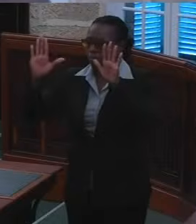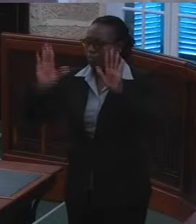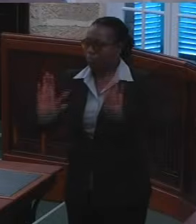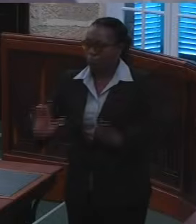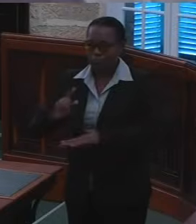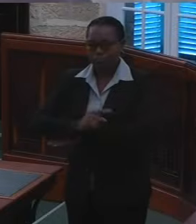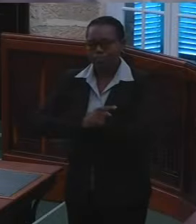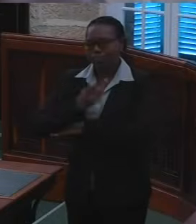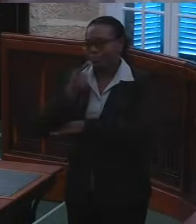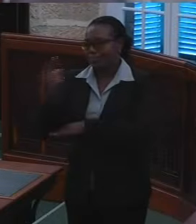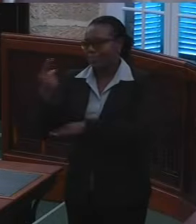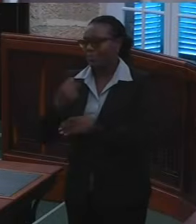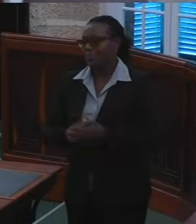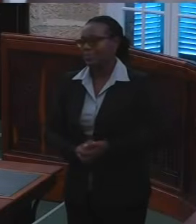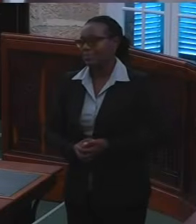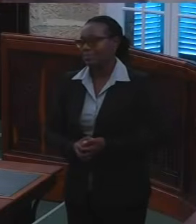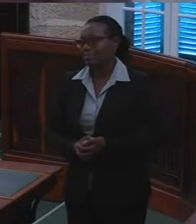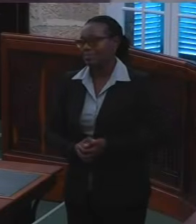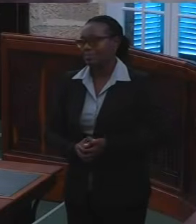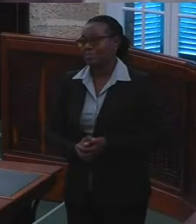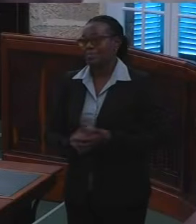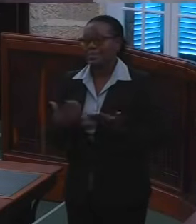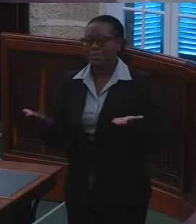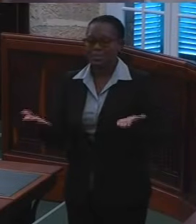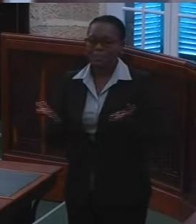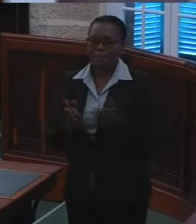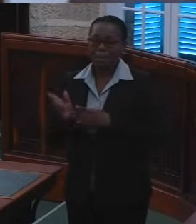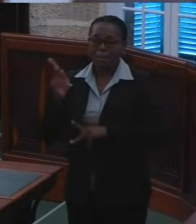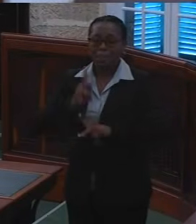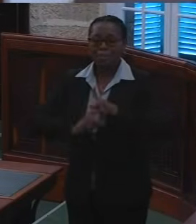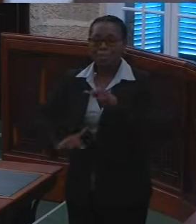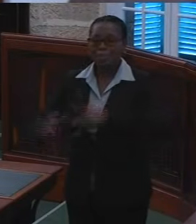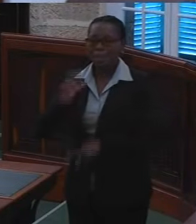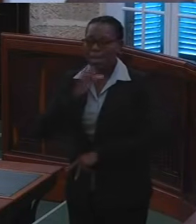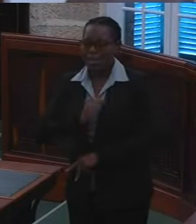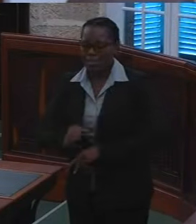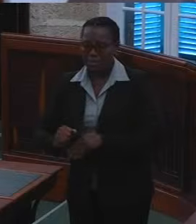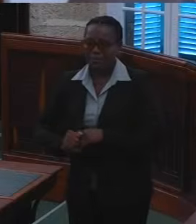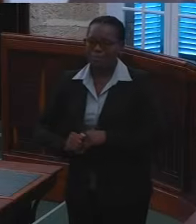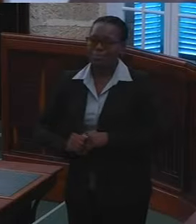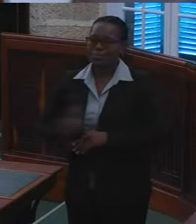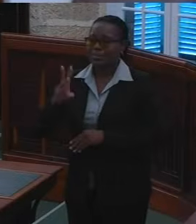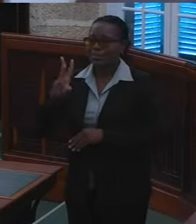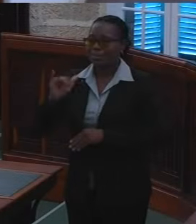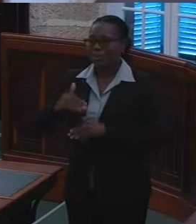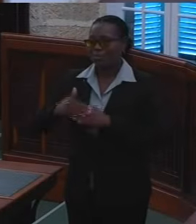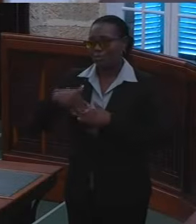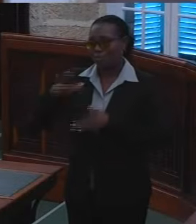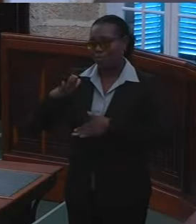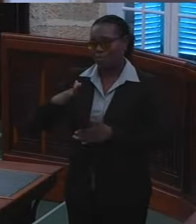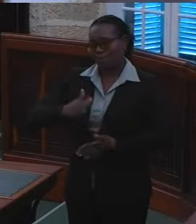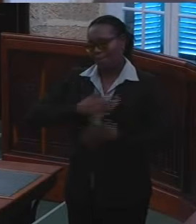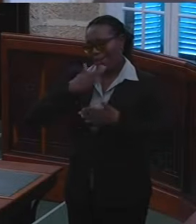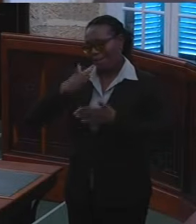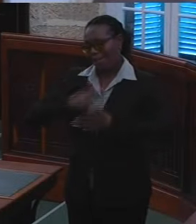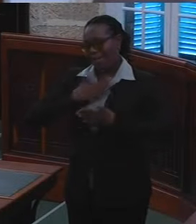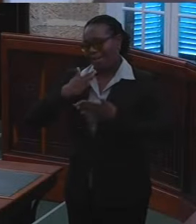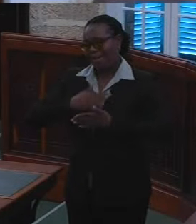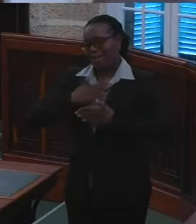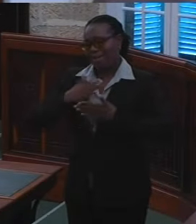is the day that the Lord has made for persons over 65. And I'm happy, Mr. Speaker, to be